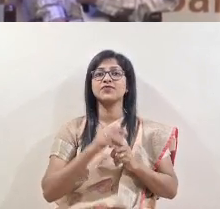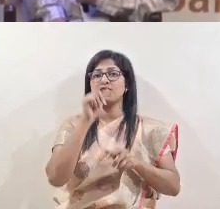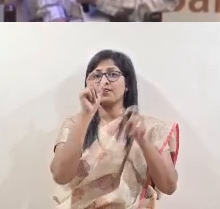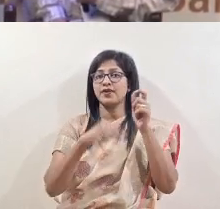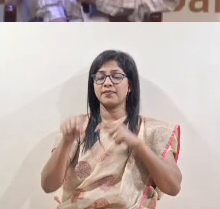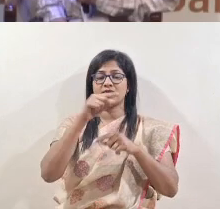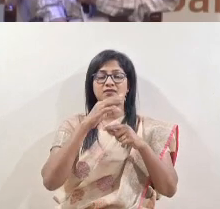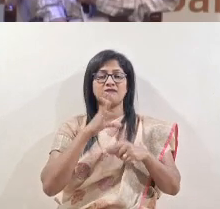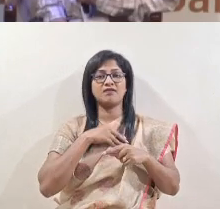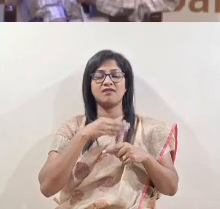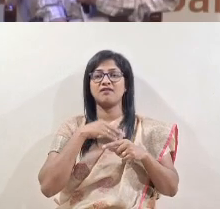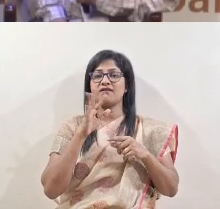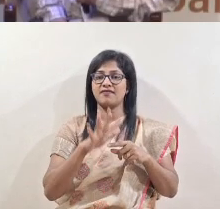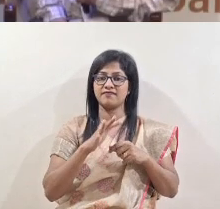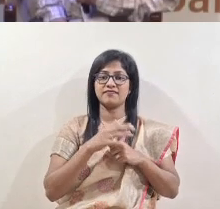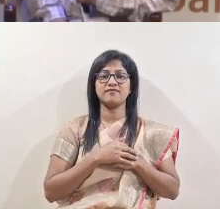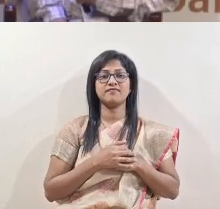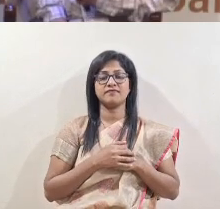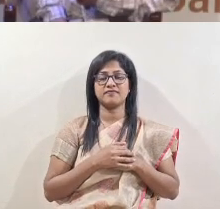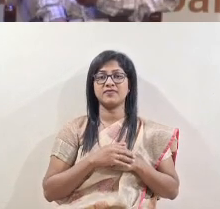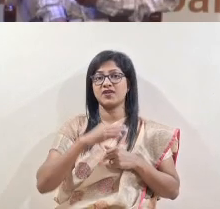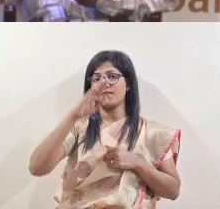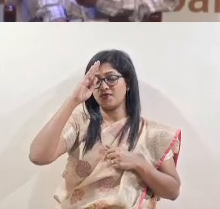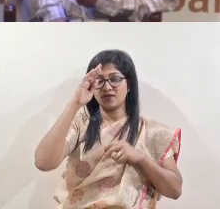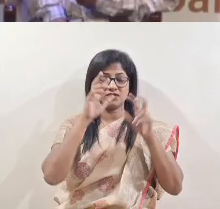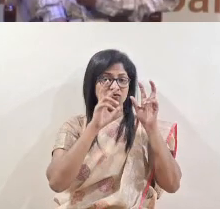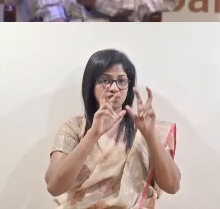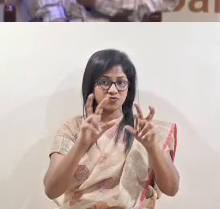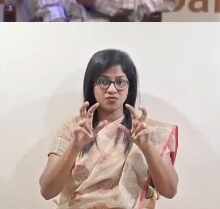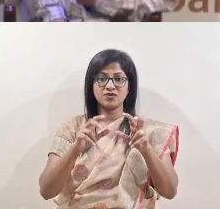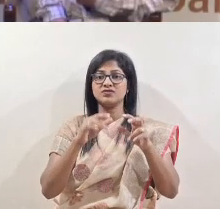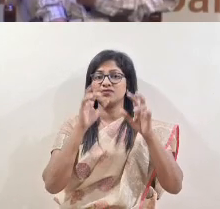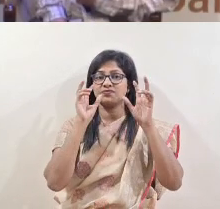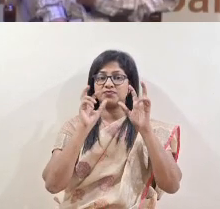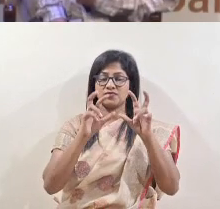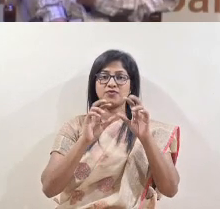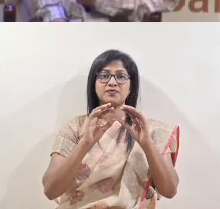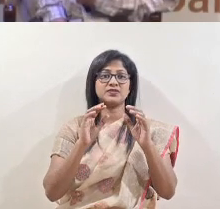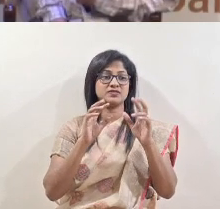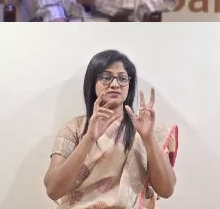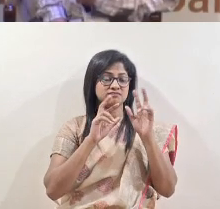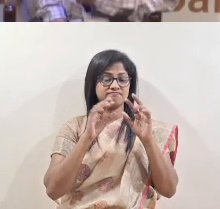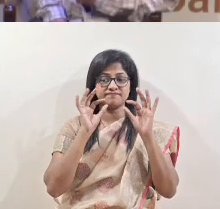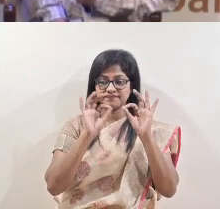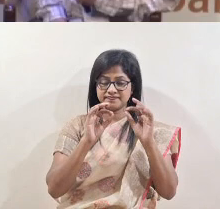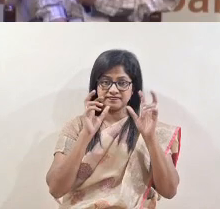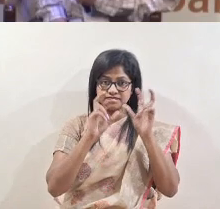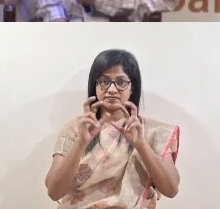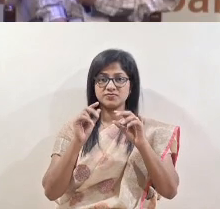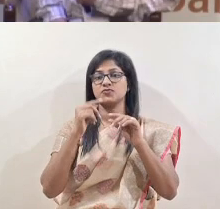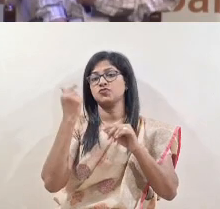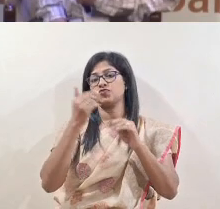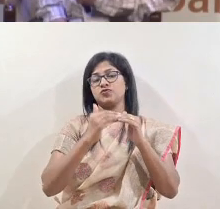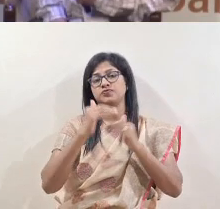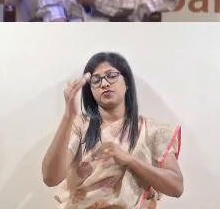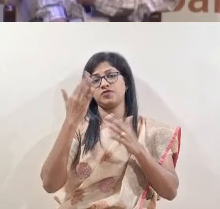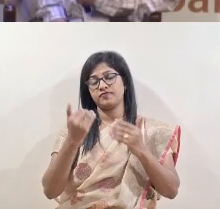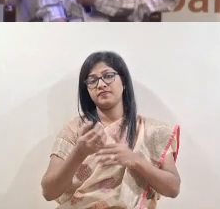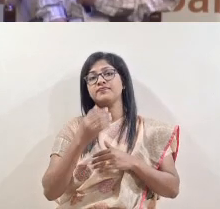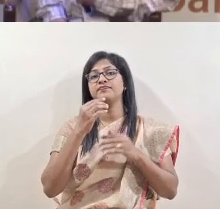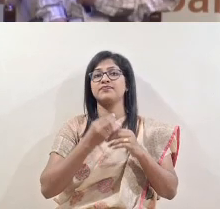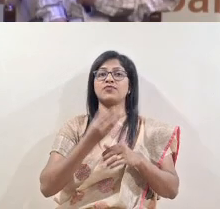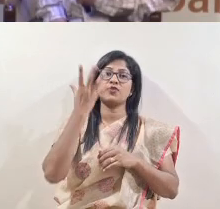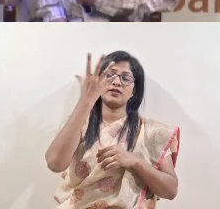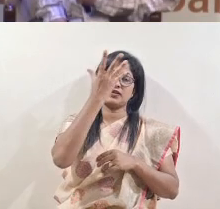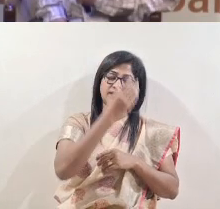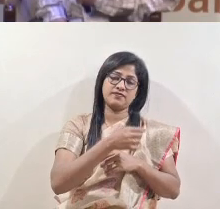are afraid of using those facilities. So police patrolling and proper security would improve its usage in the daytime and nighttime